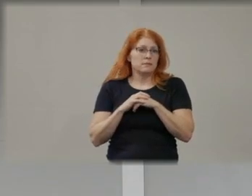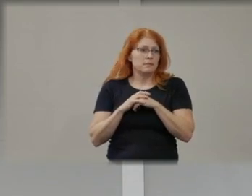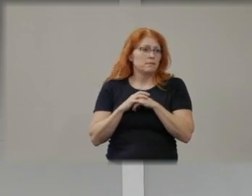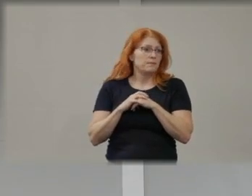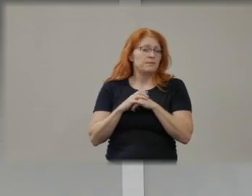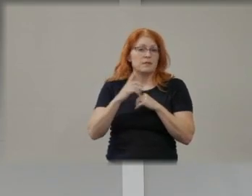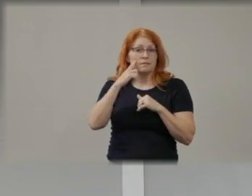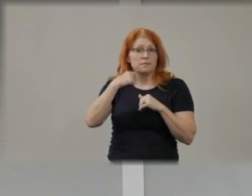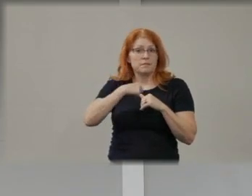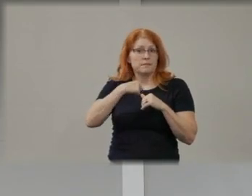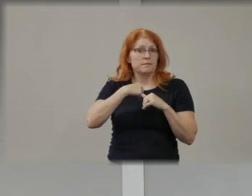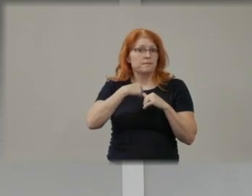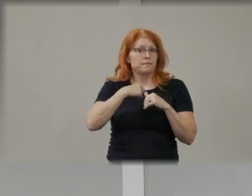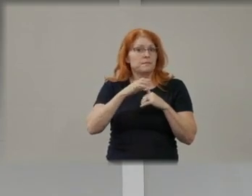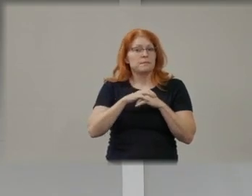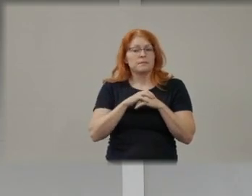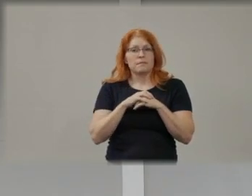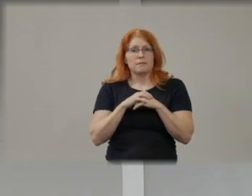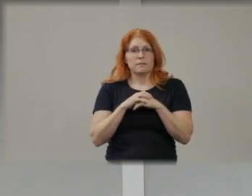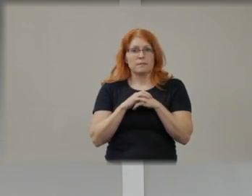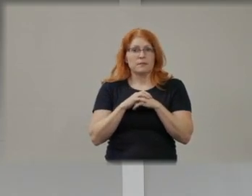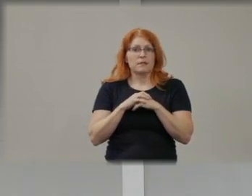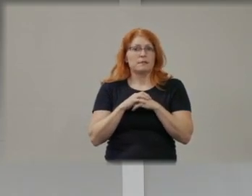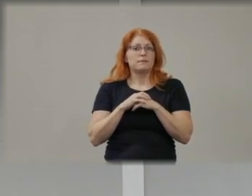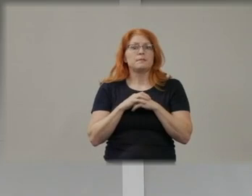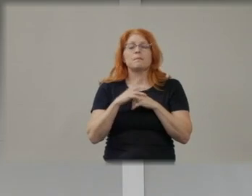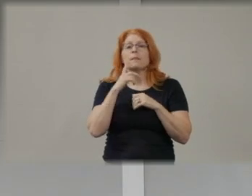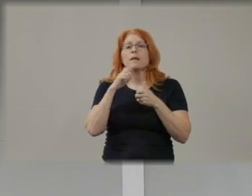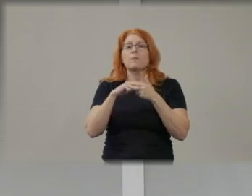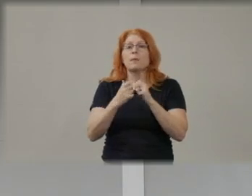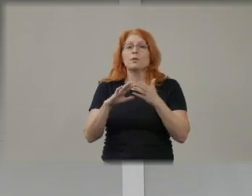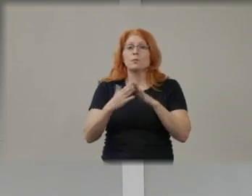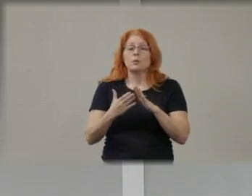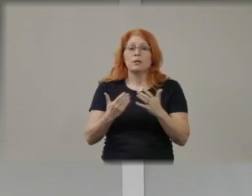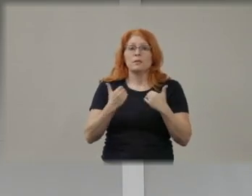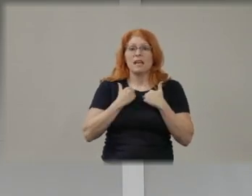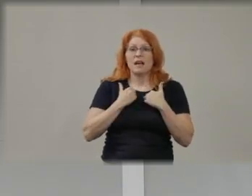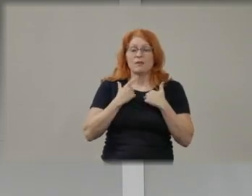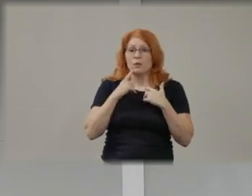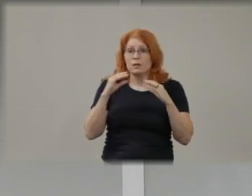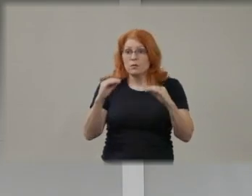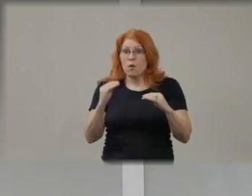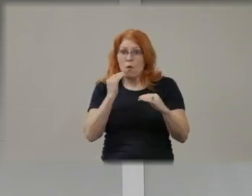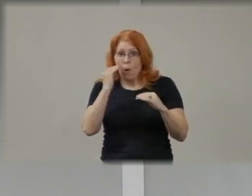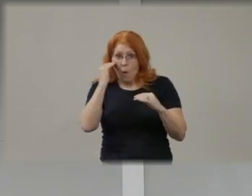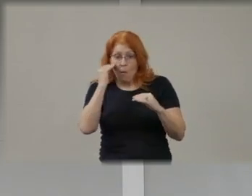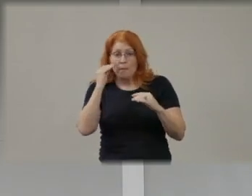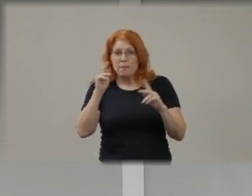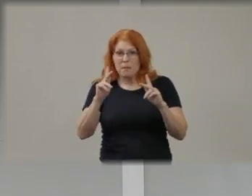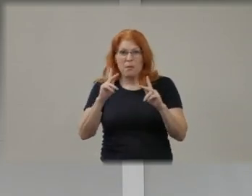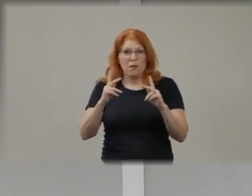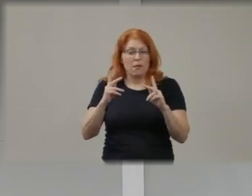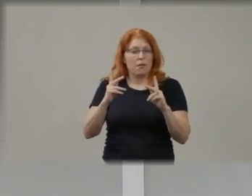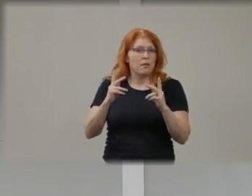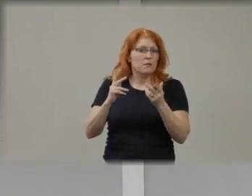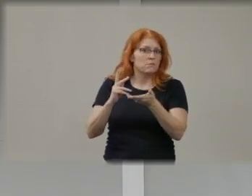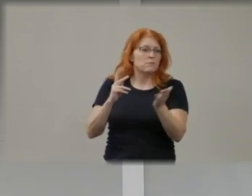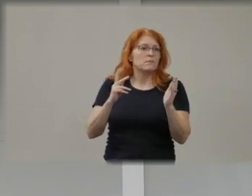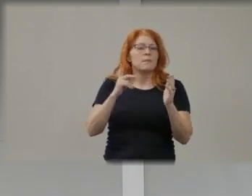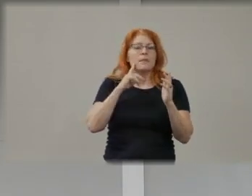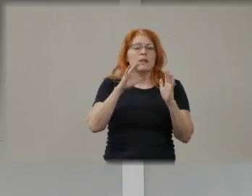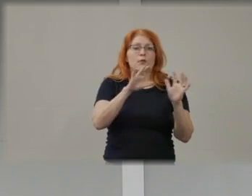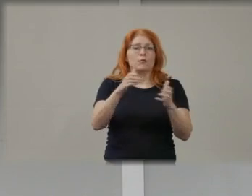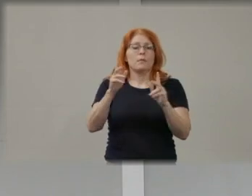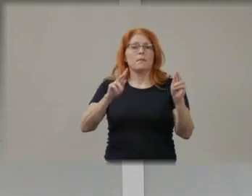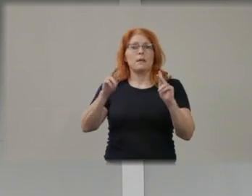For me, earlier I was talking about the problem our community was having with homeless, and a group of people